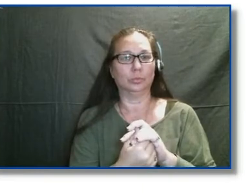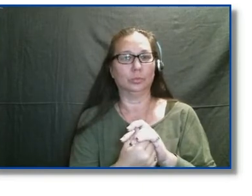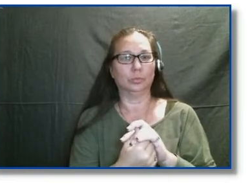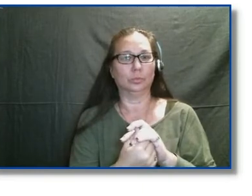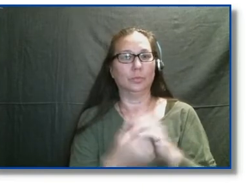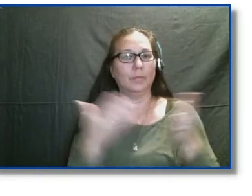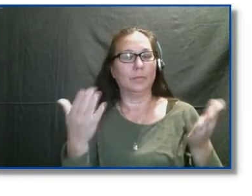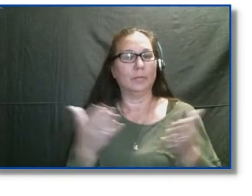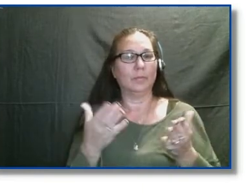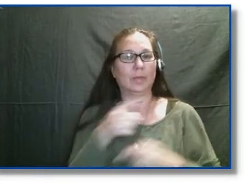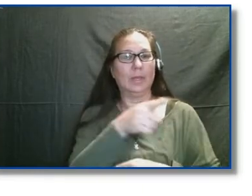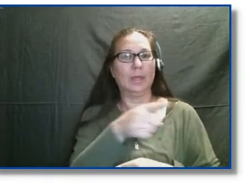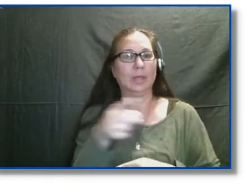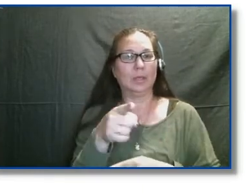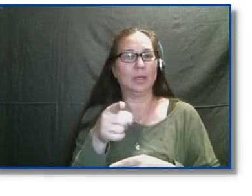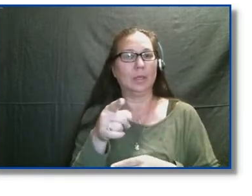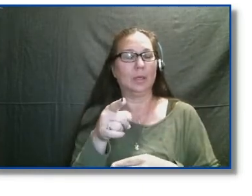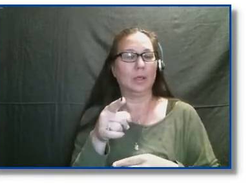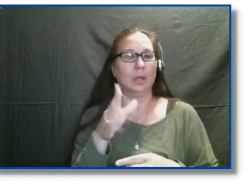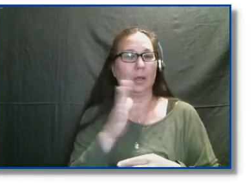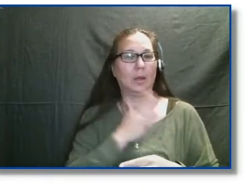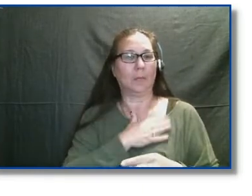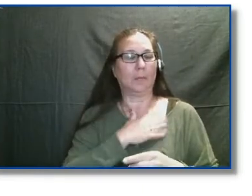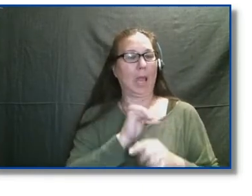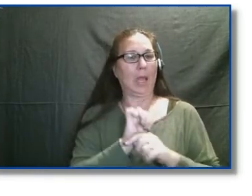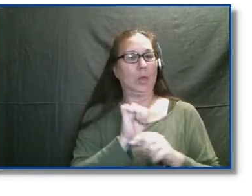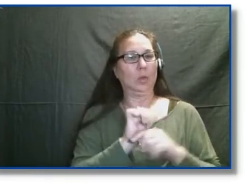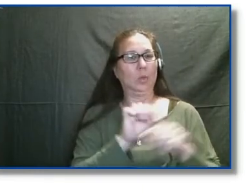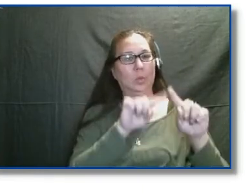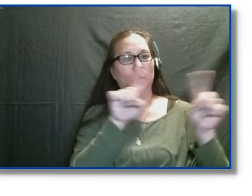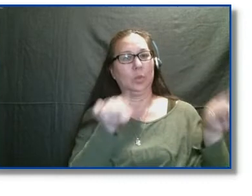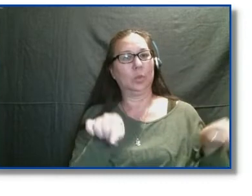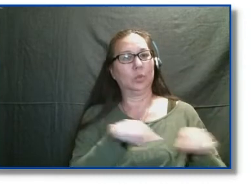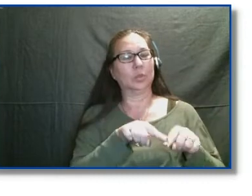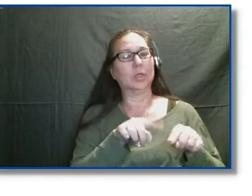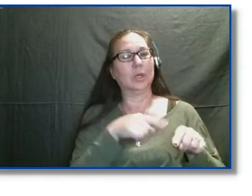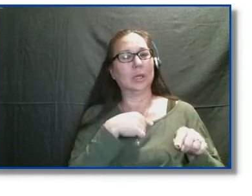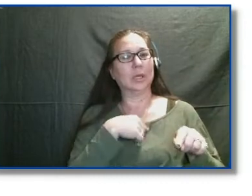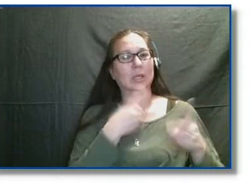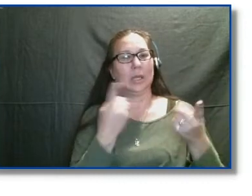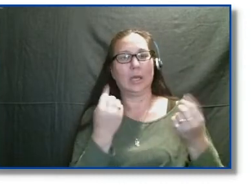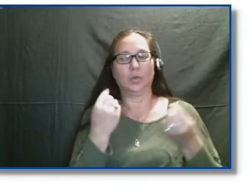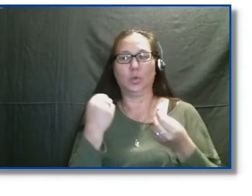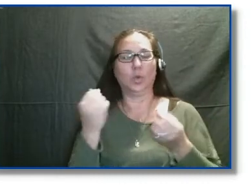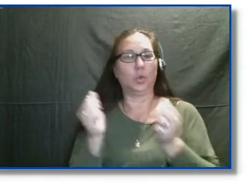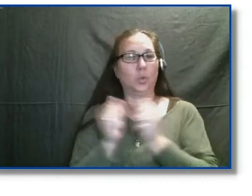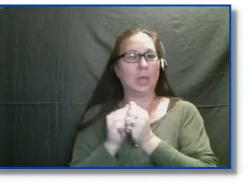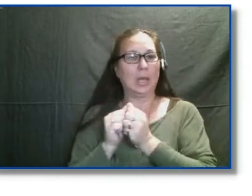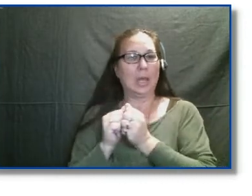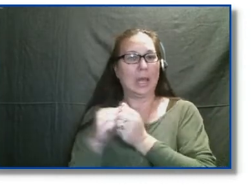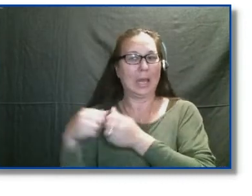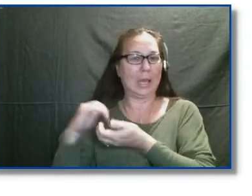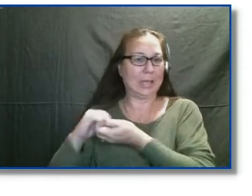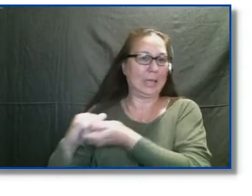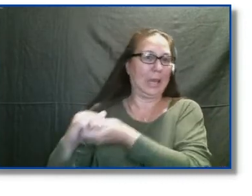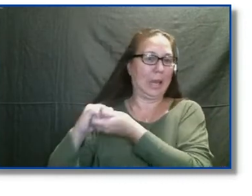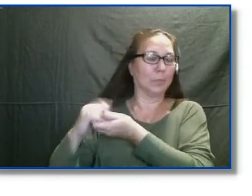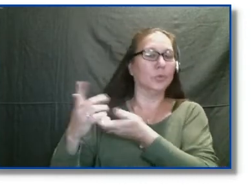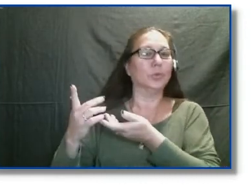here are the works that I also did in collaboration recently. Collaboration with Genevieve von Petzinger, who